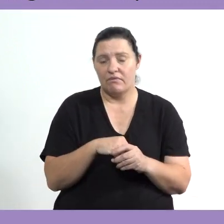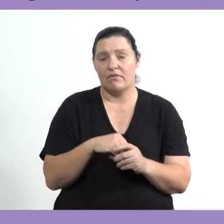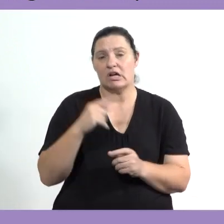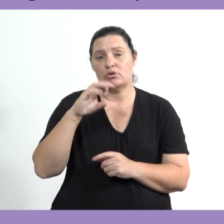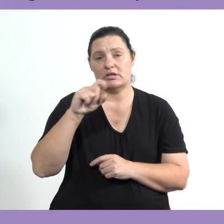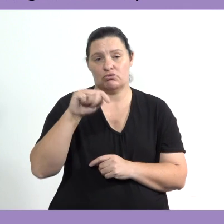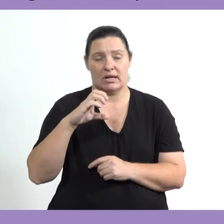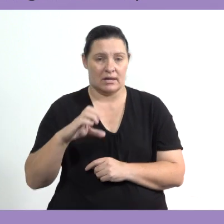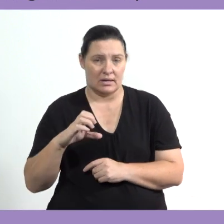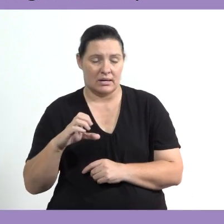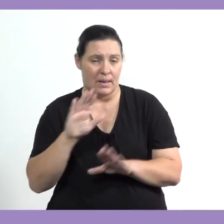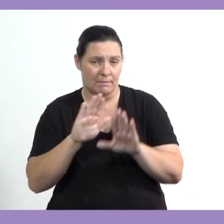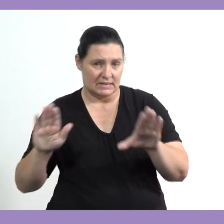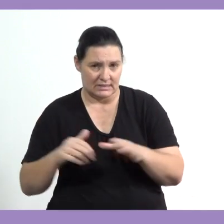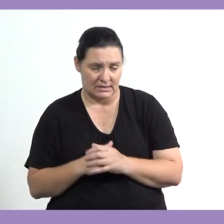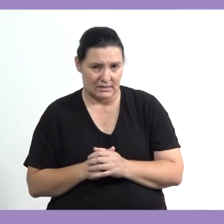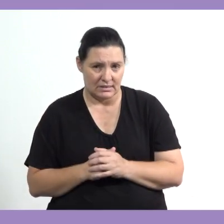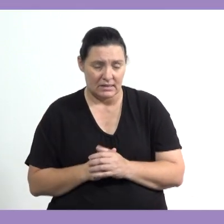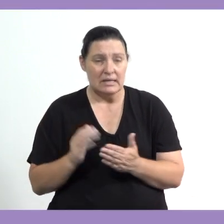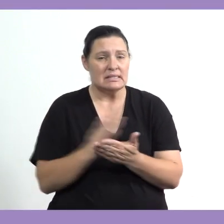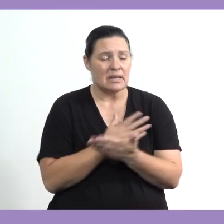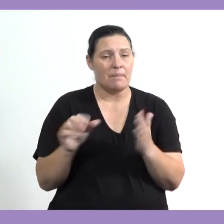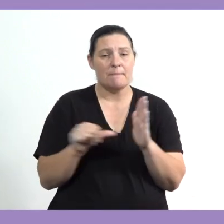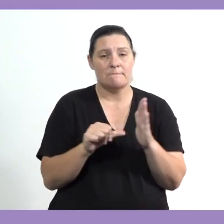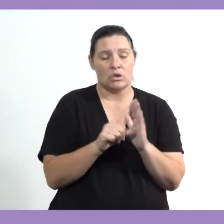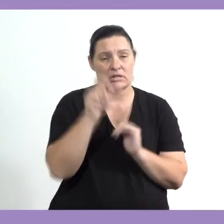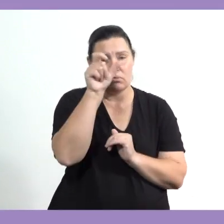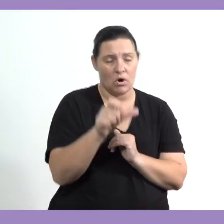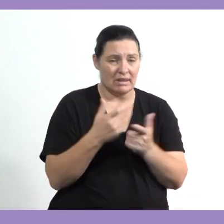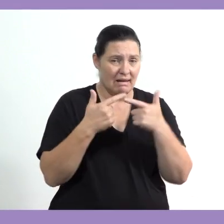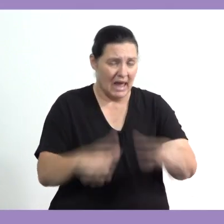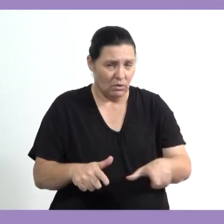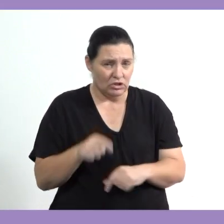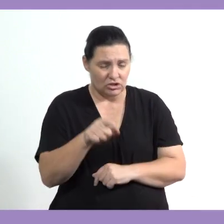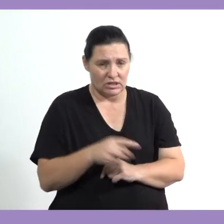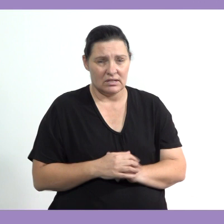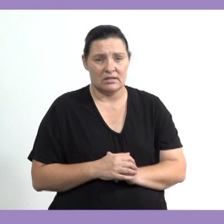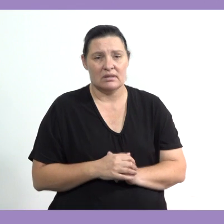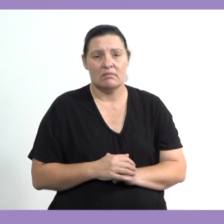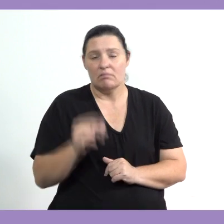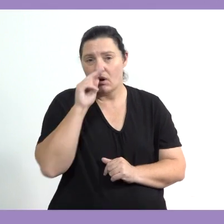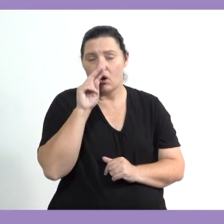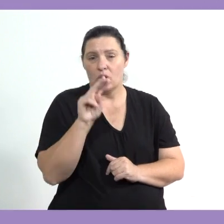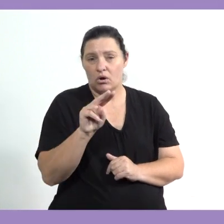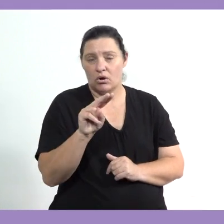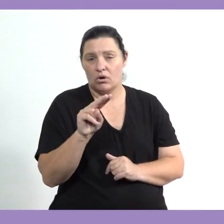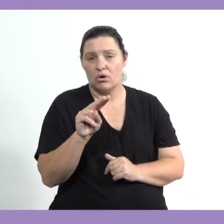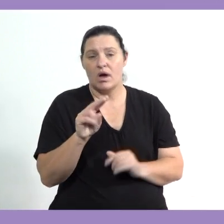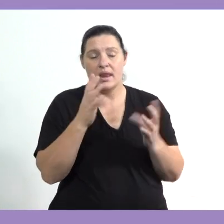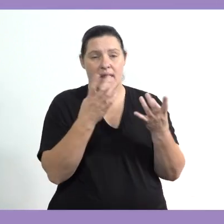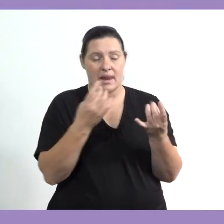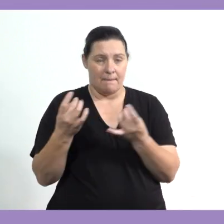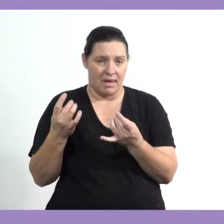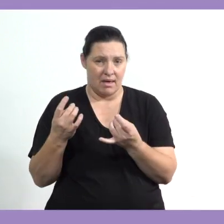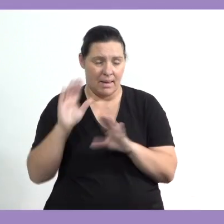geometric patterns. So some of the key words and language that we were using during the lesson, we looked at the